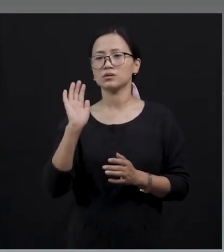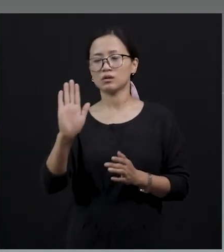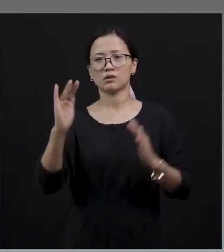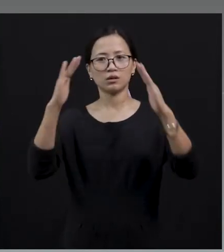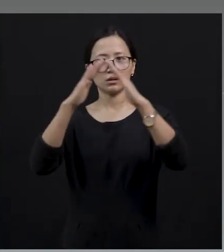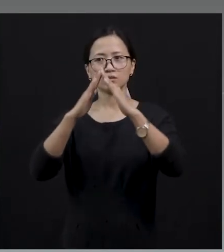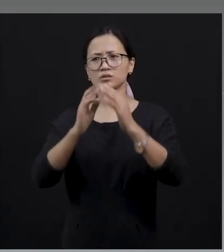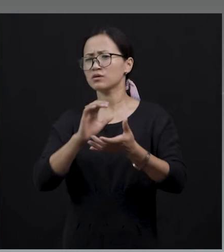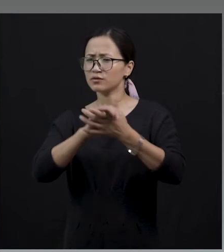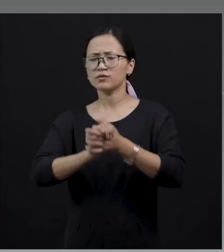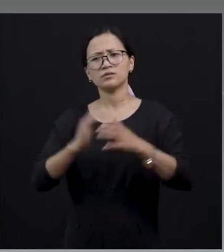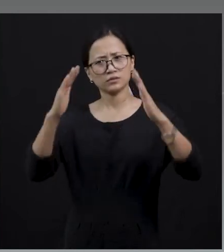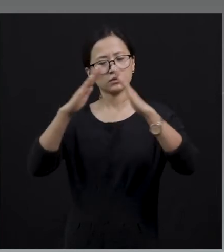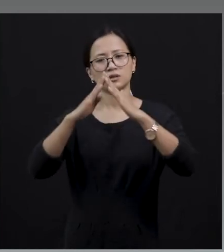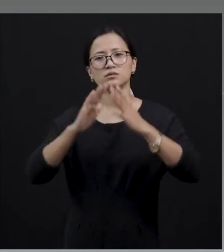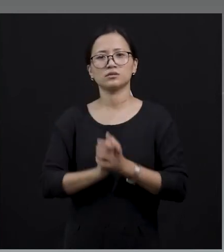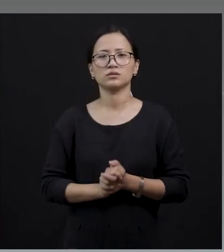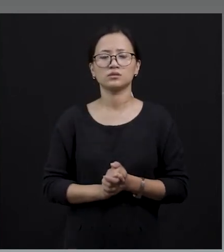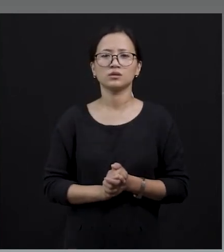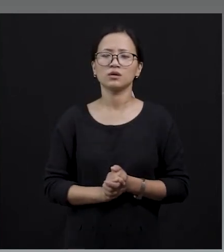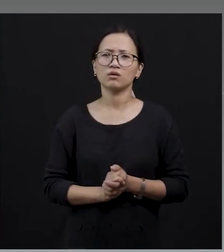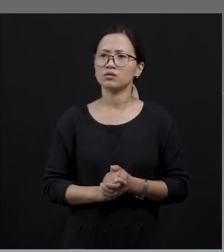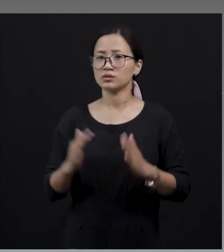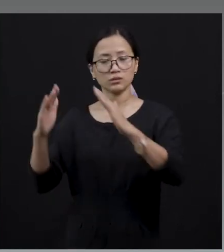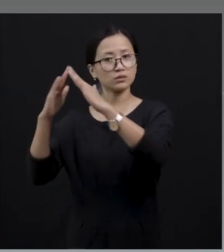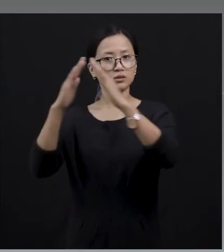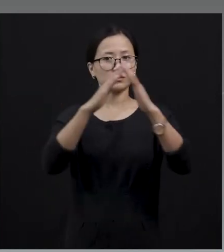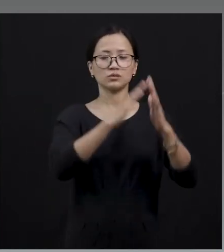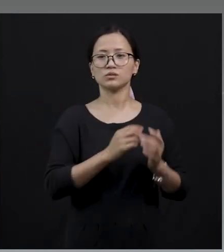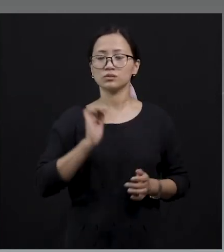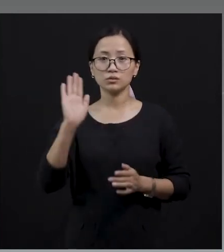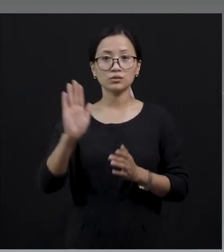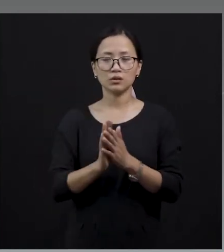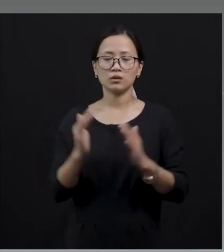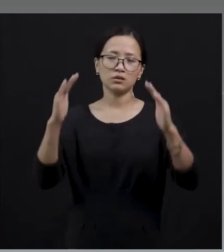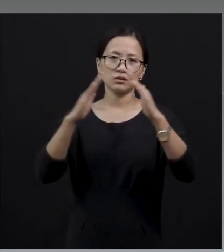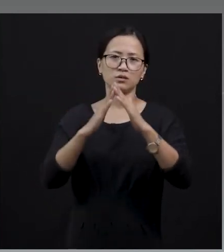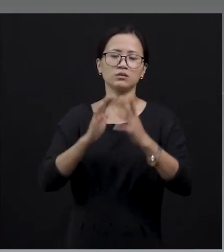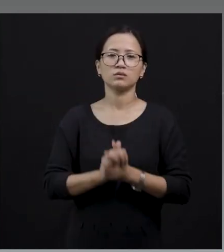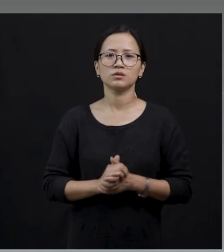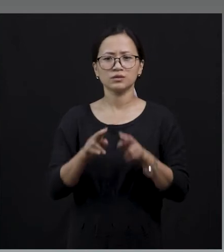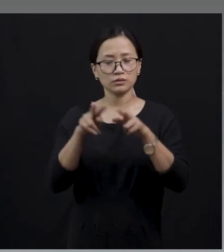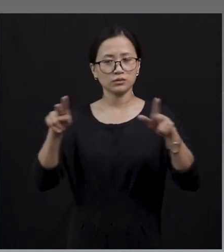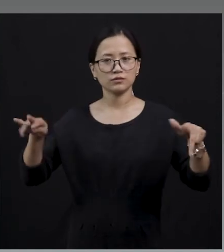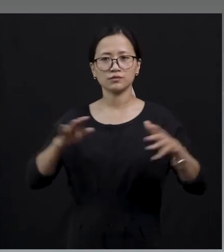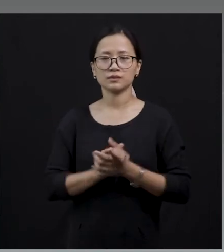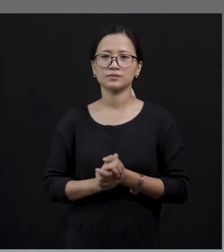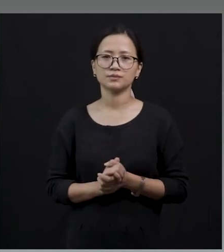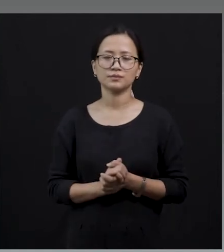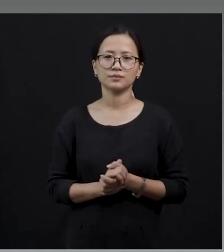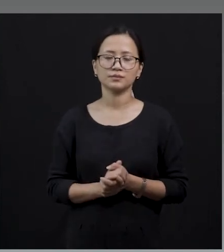friend's house. The distance can also be from the town to your house, all right? So these are different